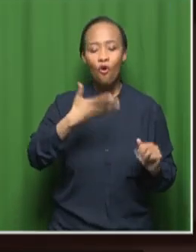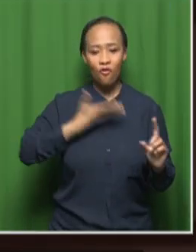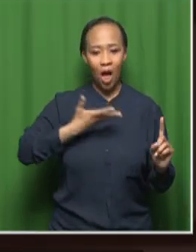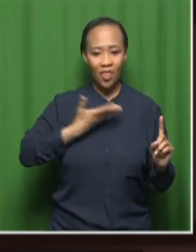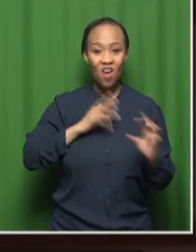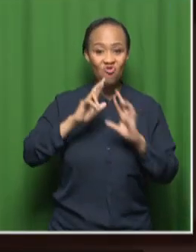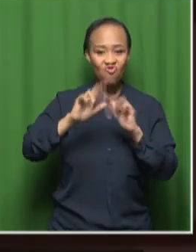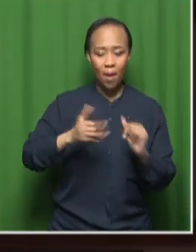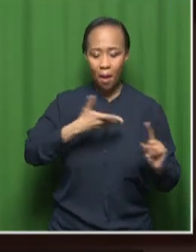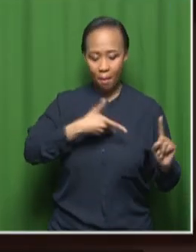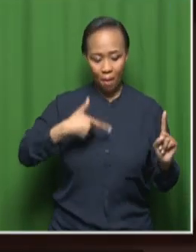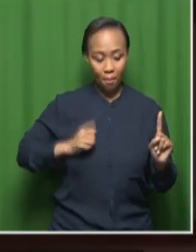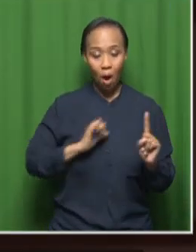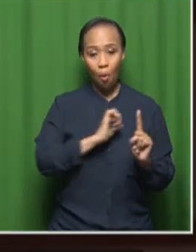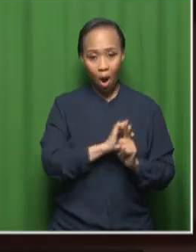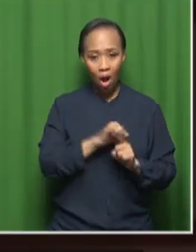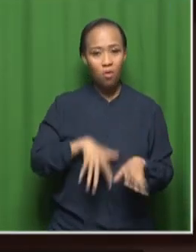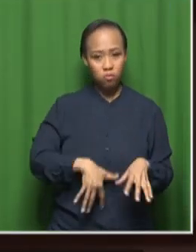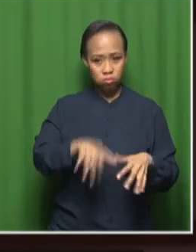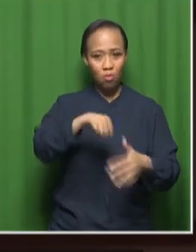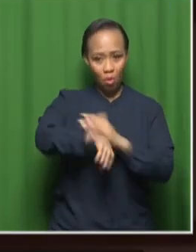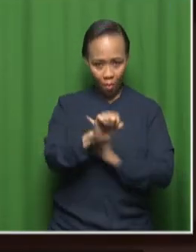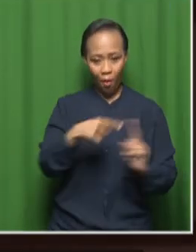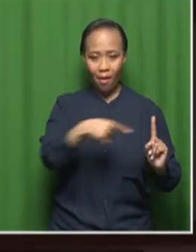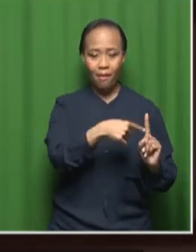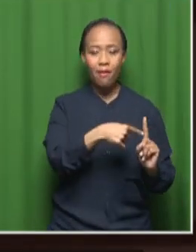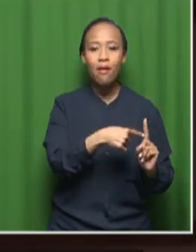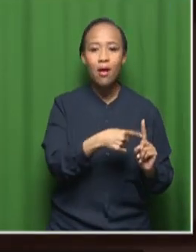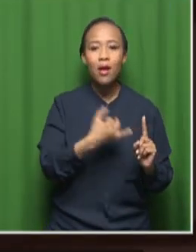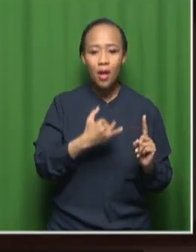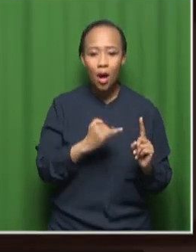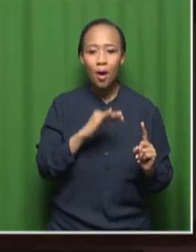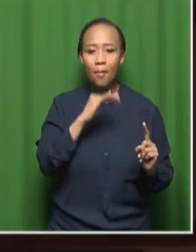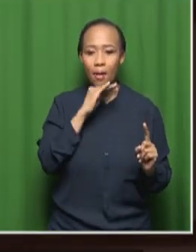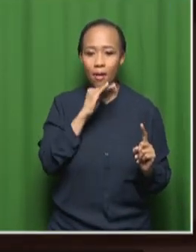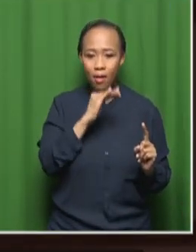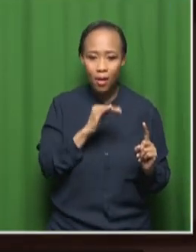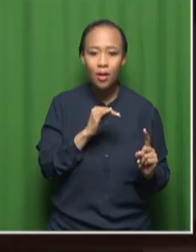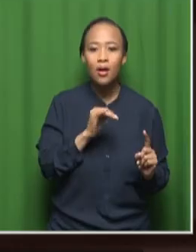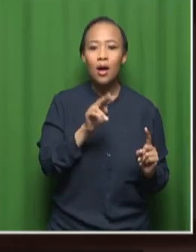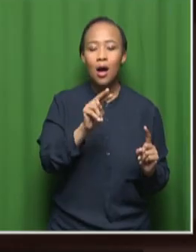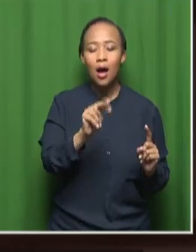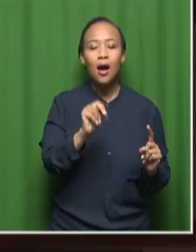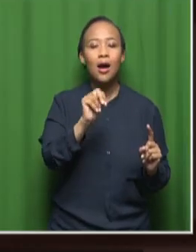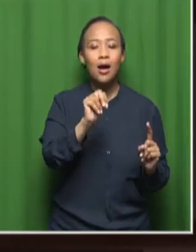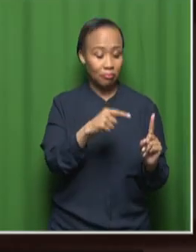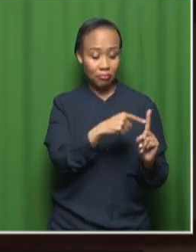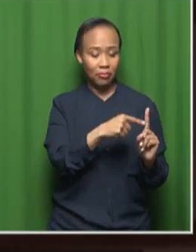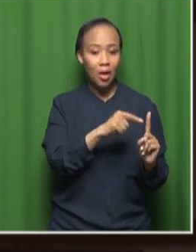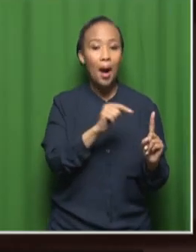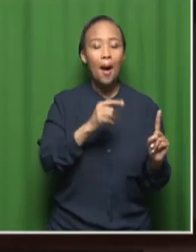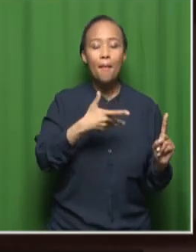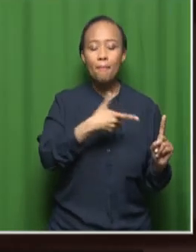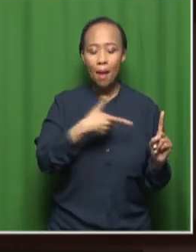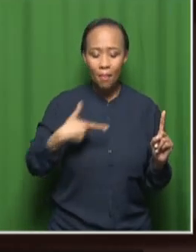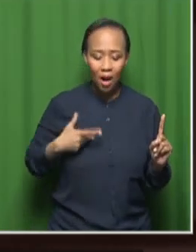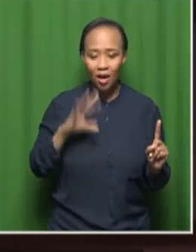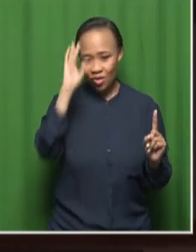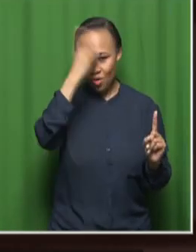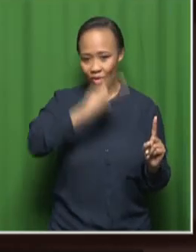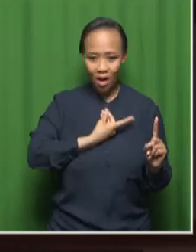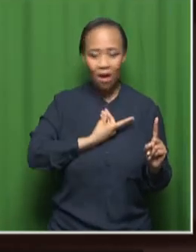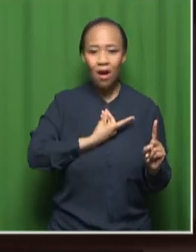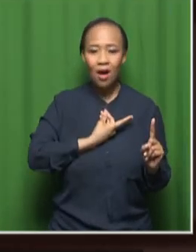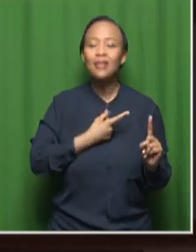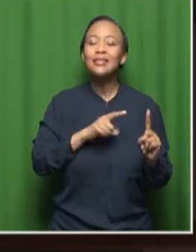her Nakhane and her mom, they are not only mother and daughter, they are also sisters too. And they are not only sisters, but they also share the same